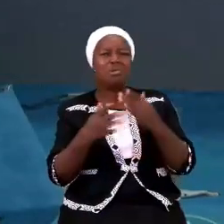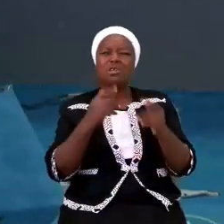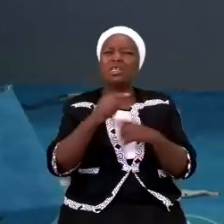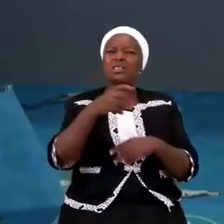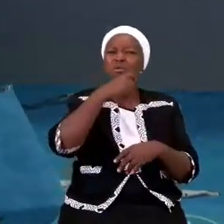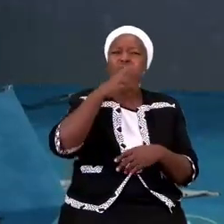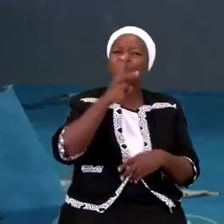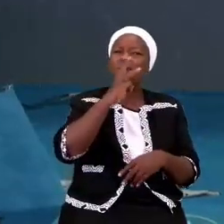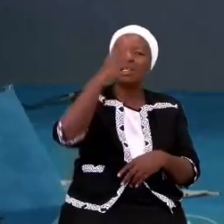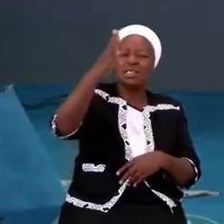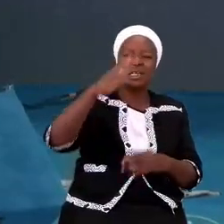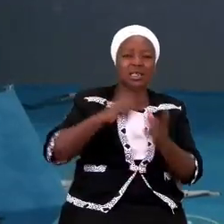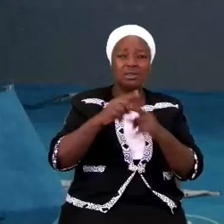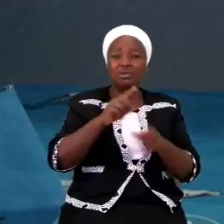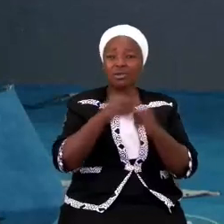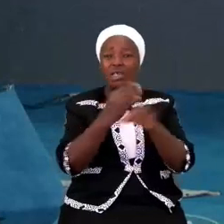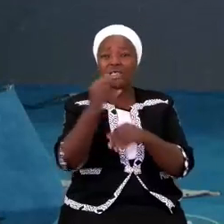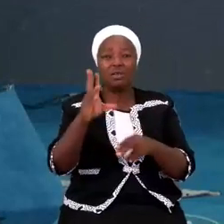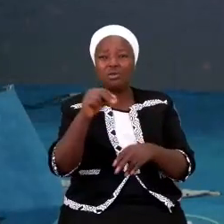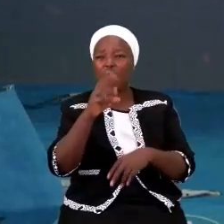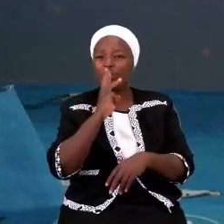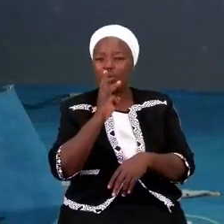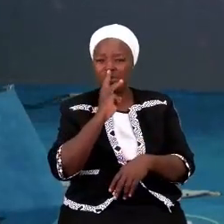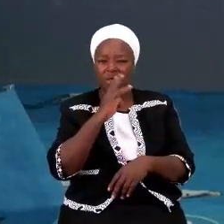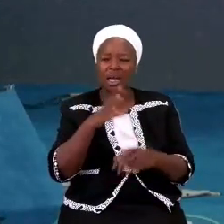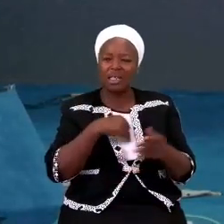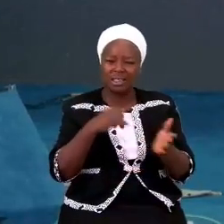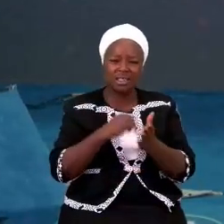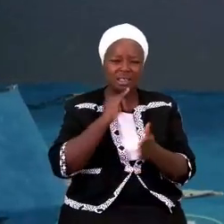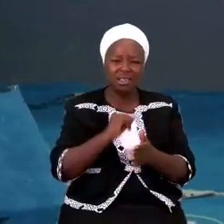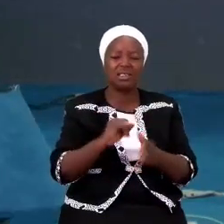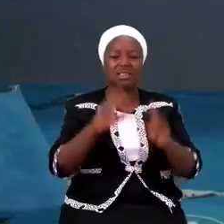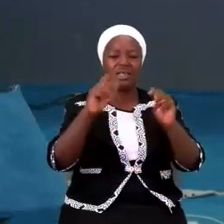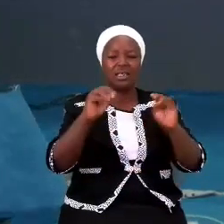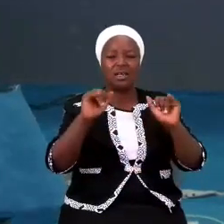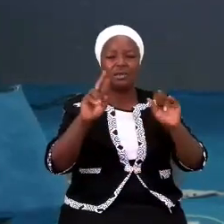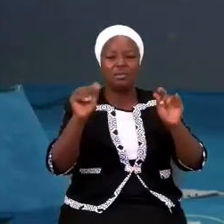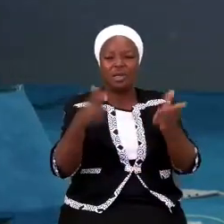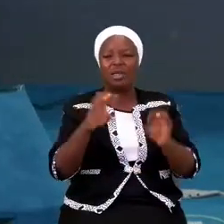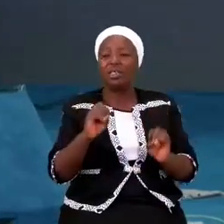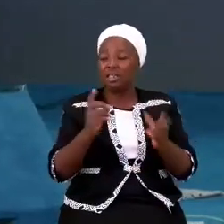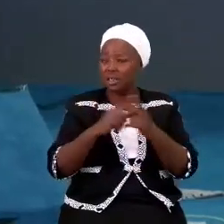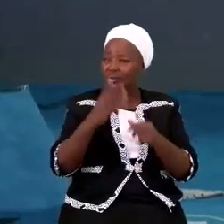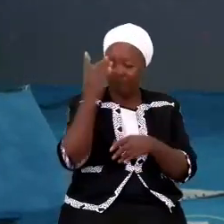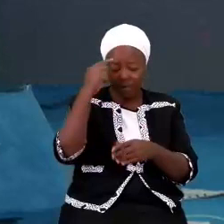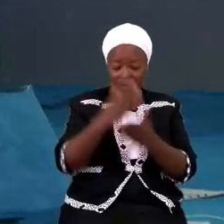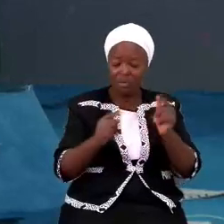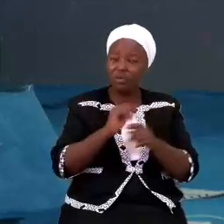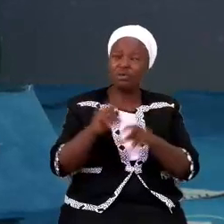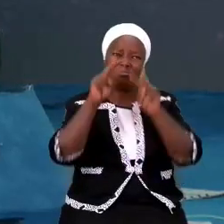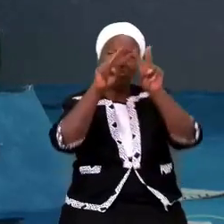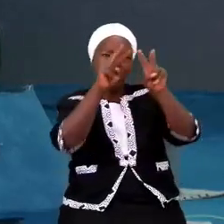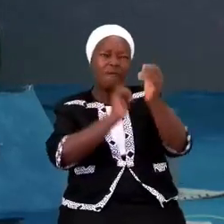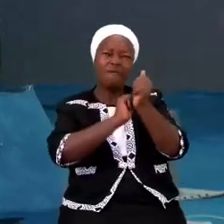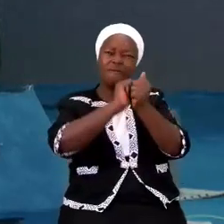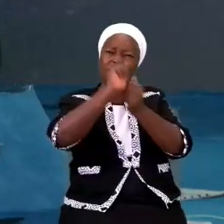outside the fence, they look beyond their territory, they look beyond their home, they look beyond the provision the Lord had